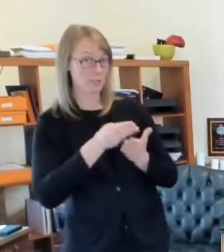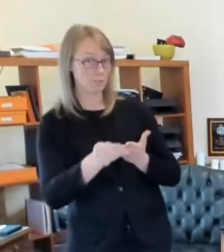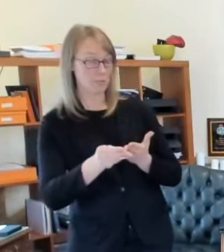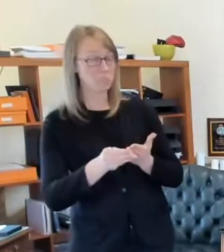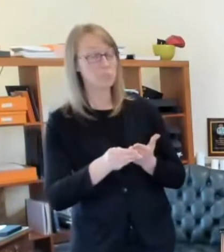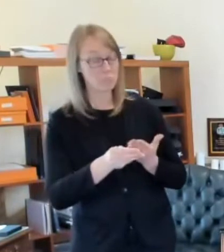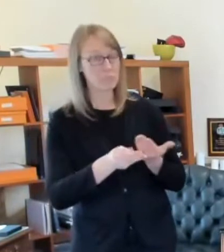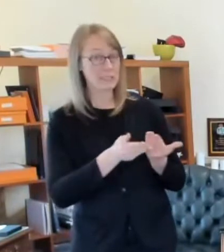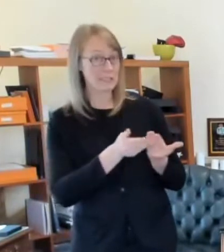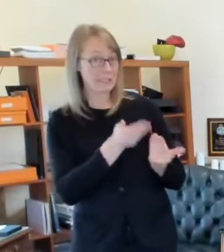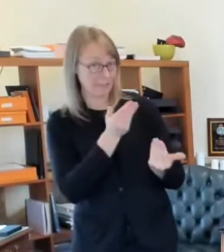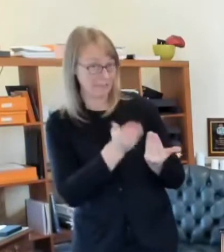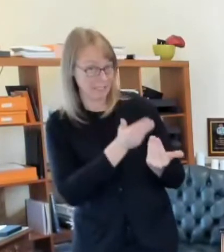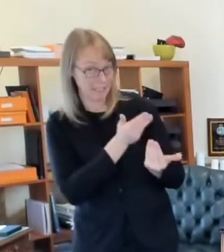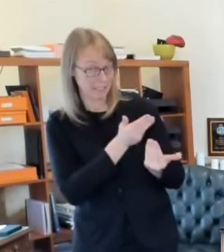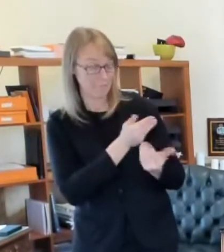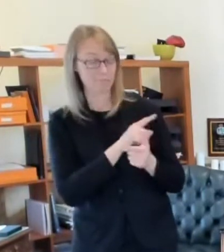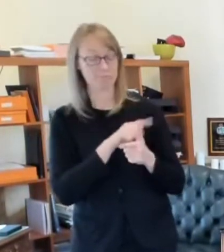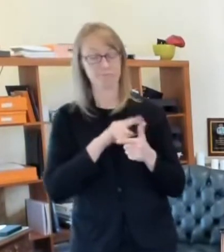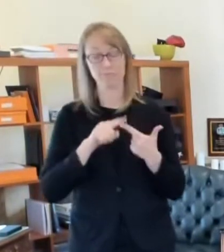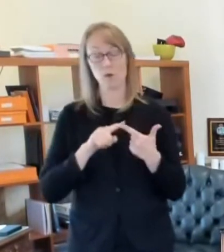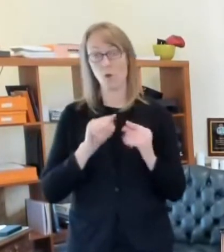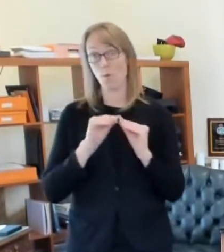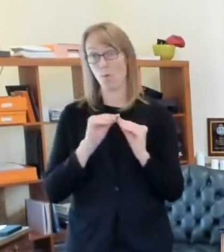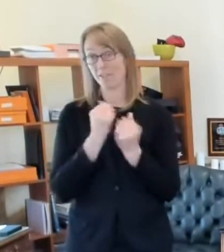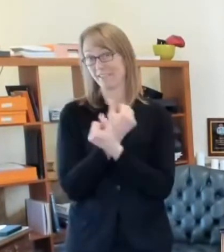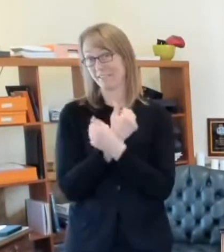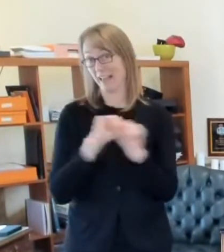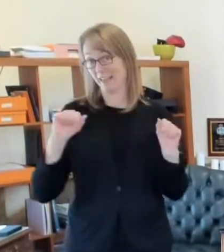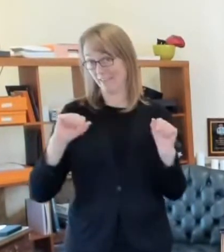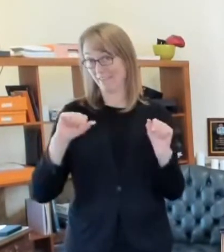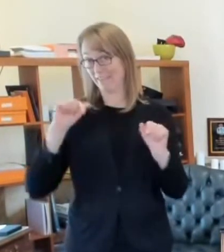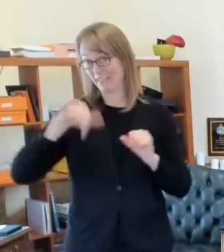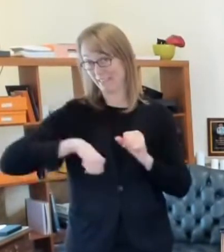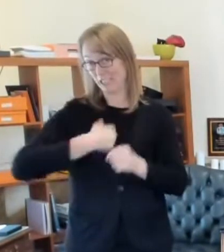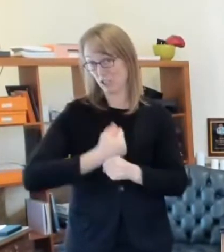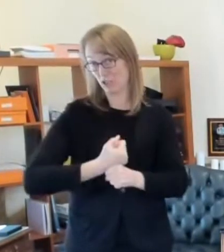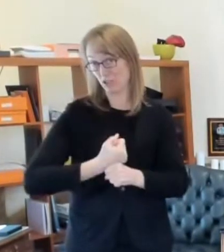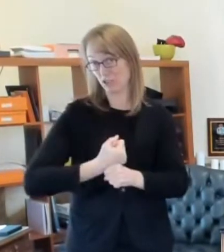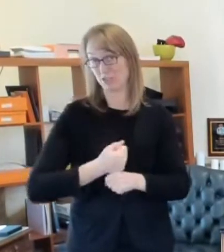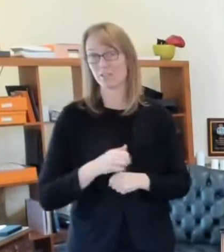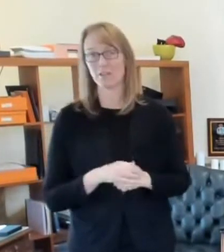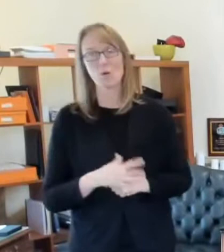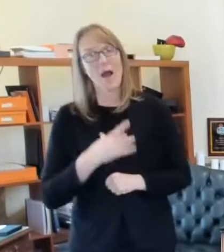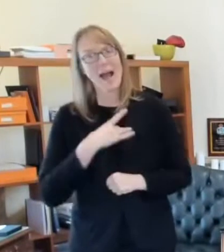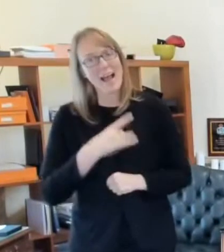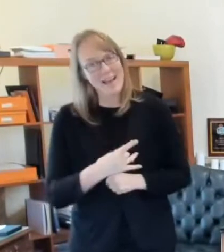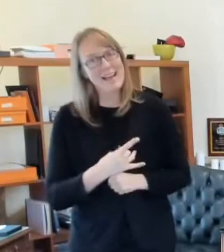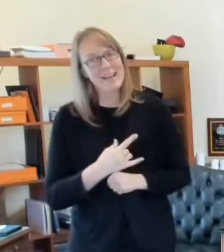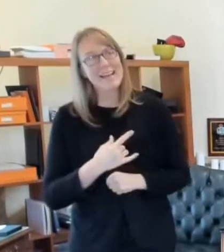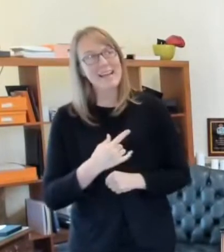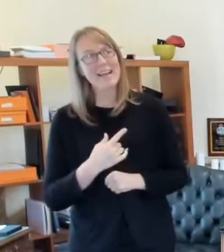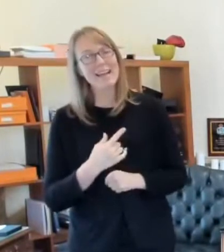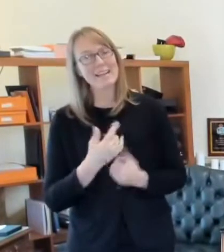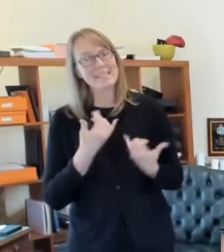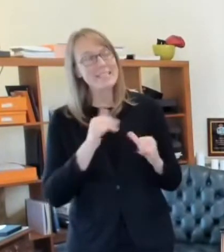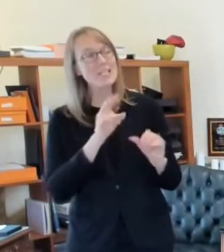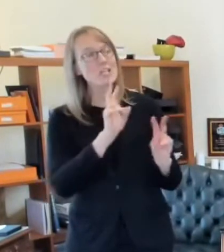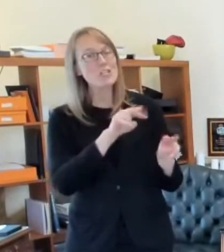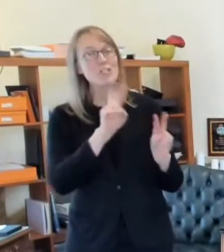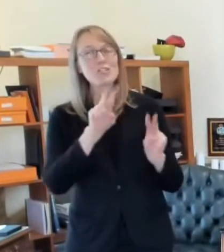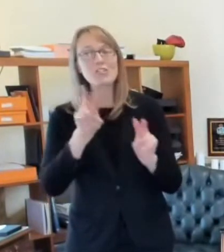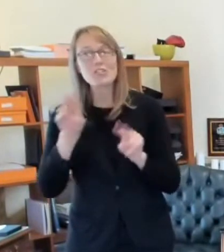think it is a safe way of doing it this year. I do like to go out and look around